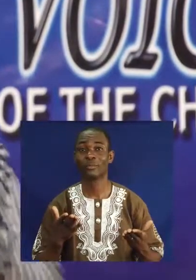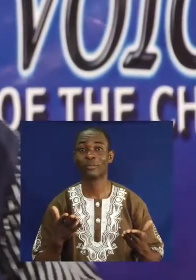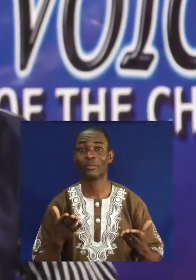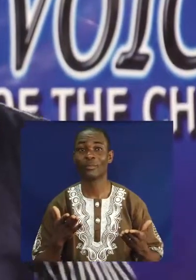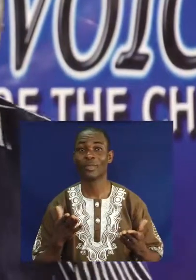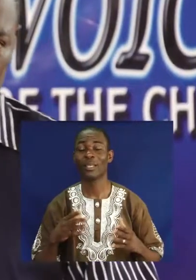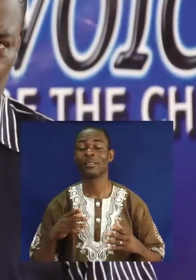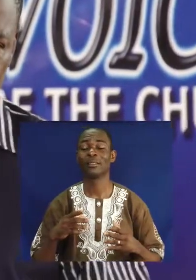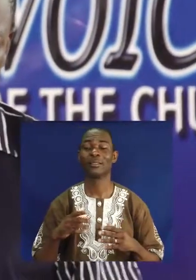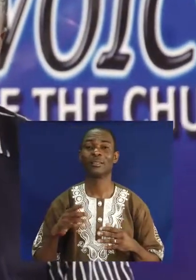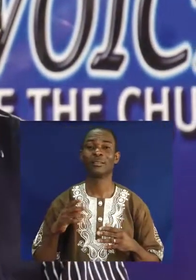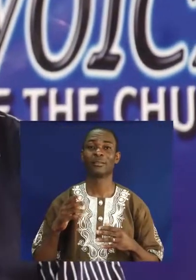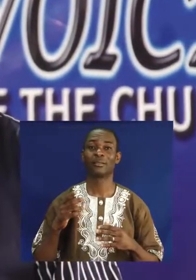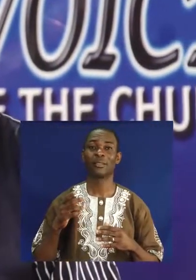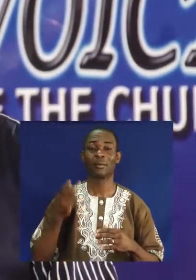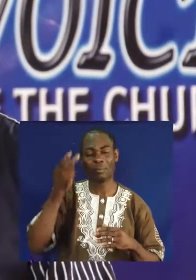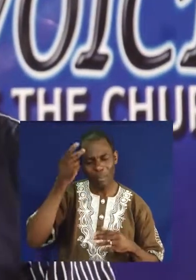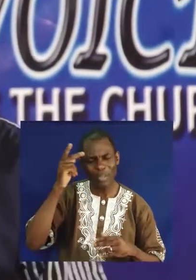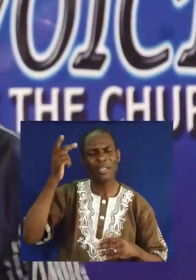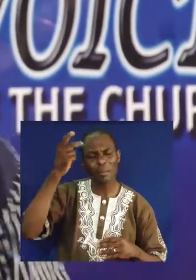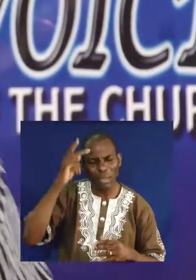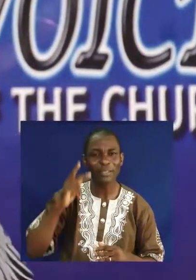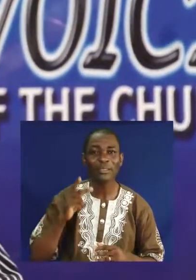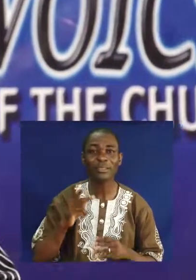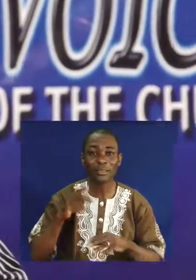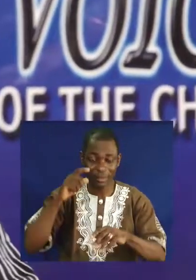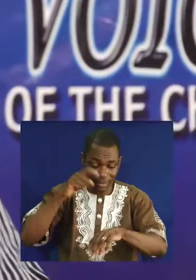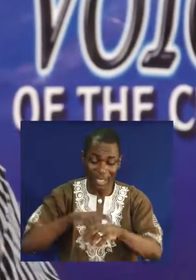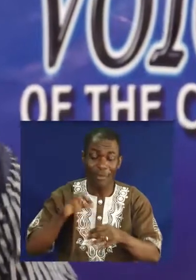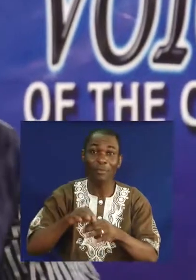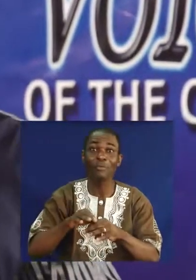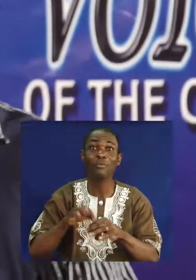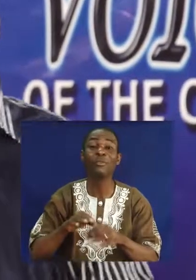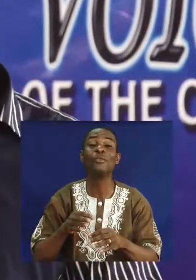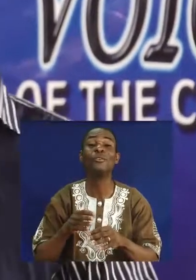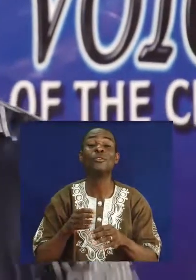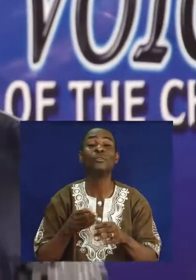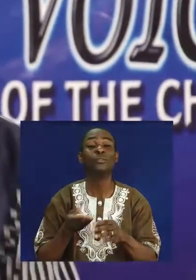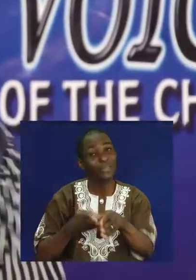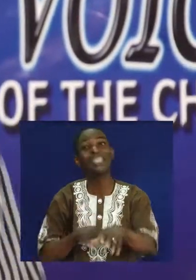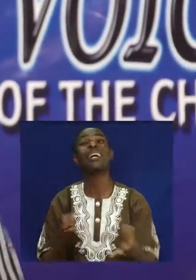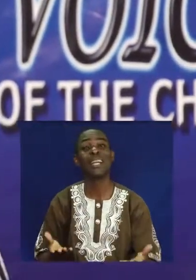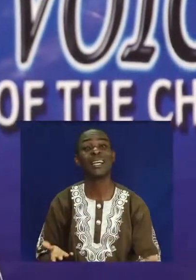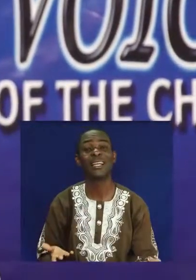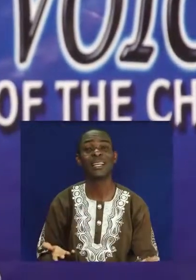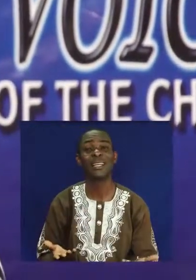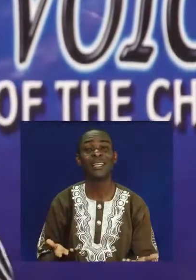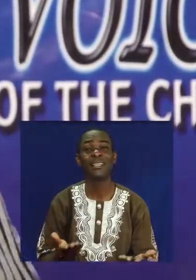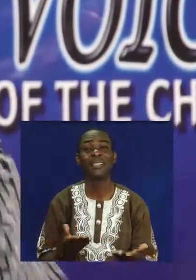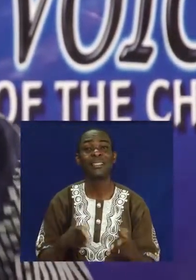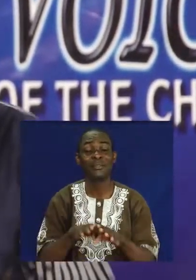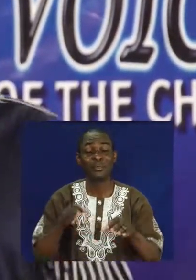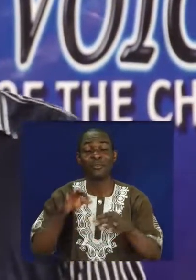Read about the American Revolution. Il y a un écho so in and around the state of Virginia.